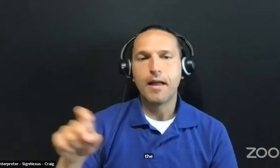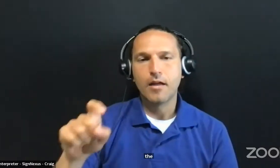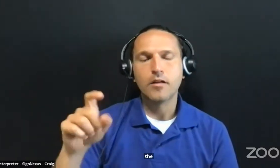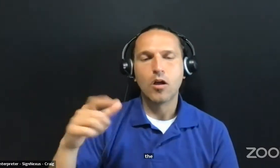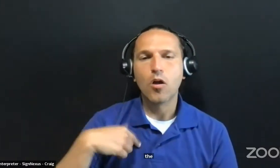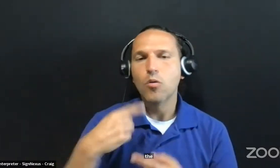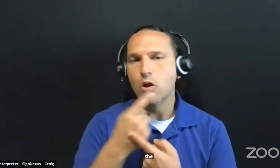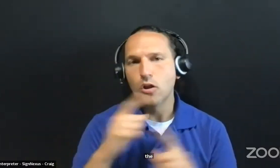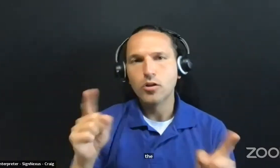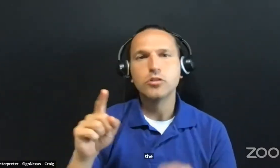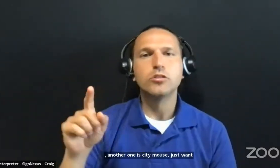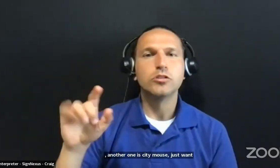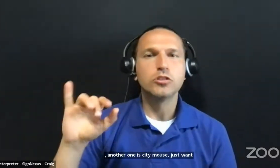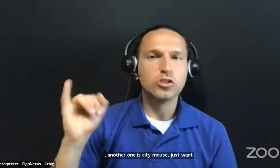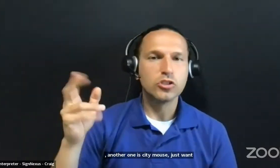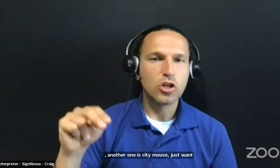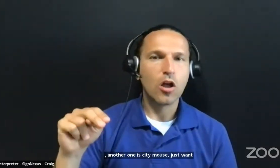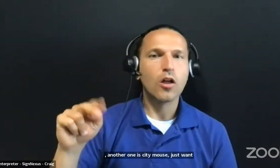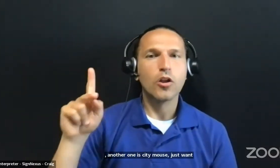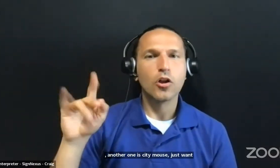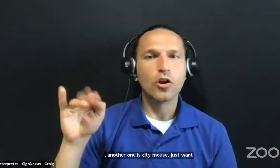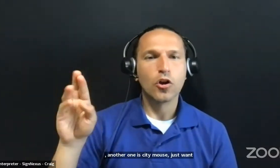out John Kirkwood. Yeah,